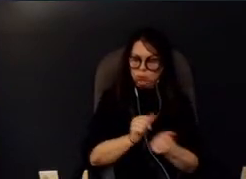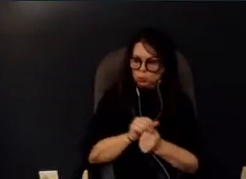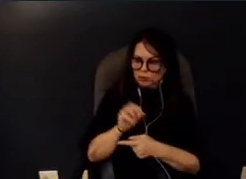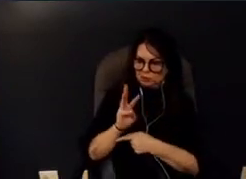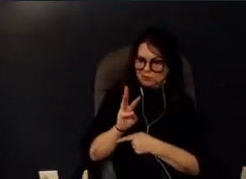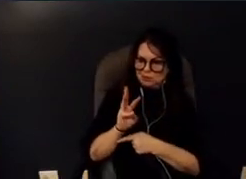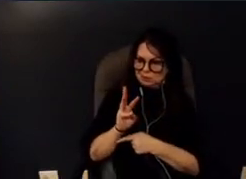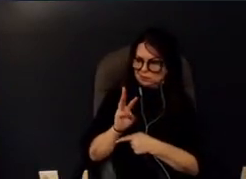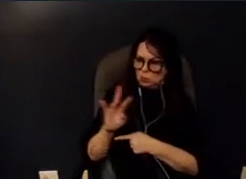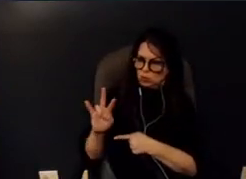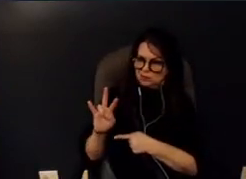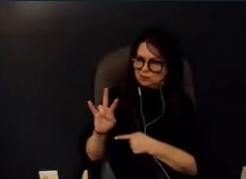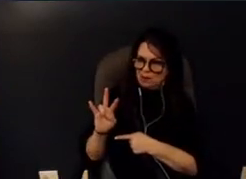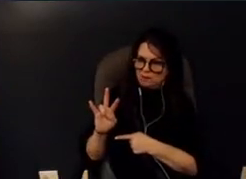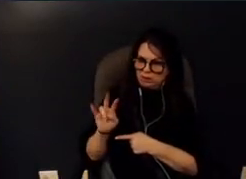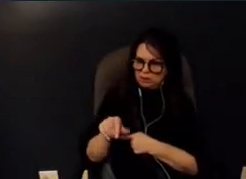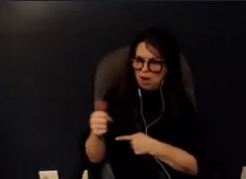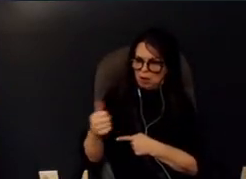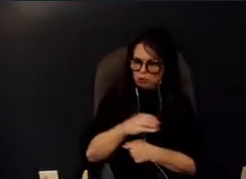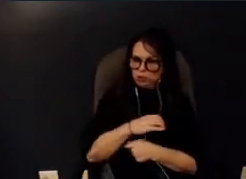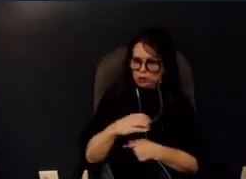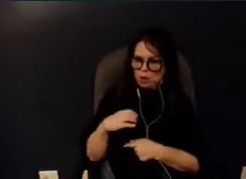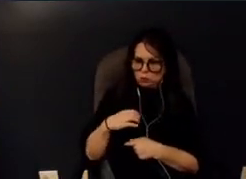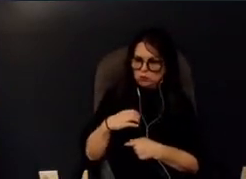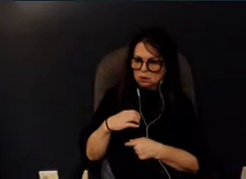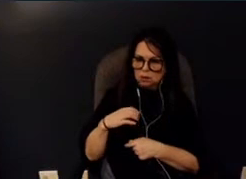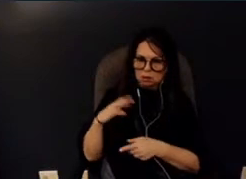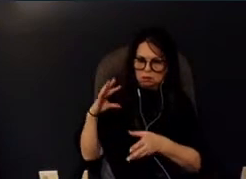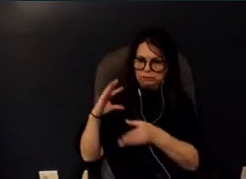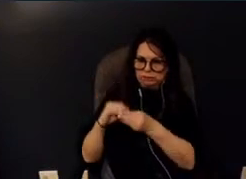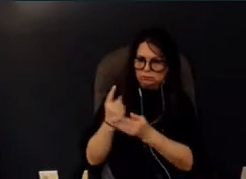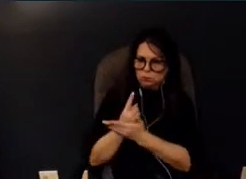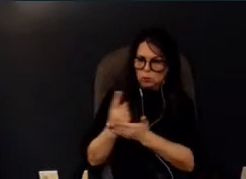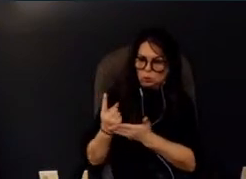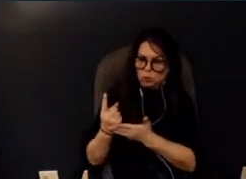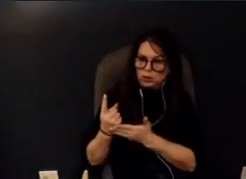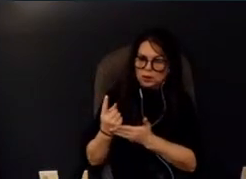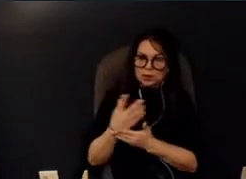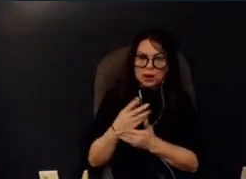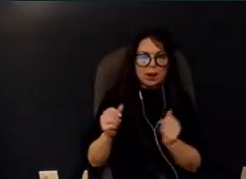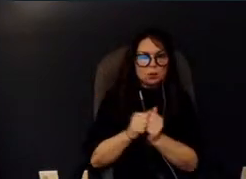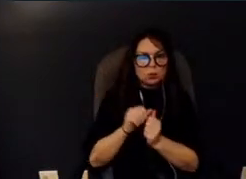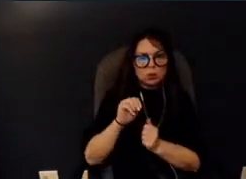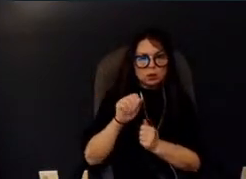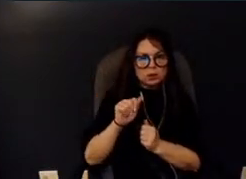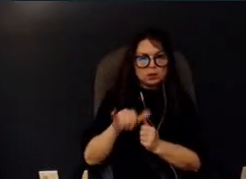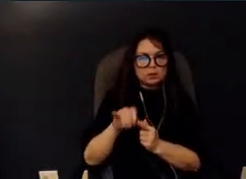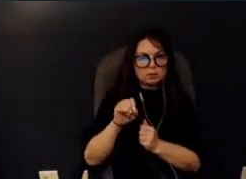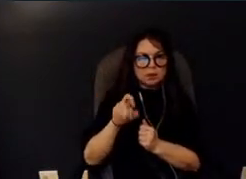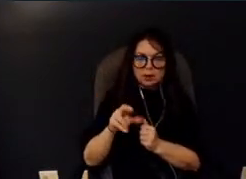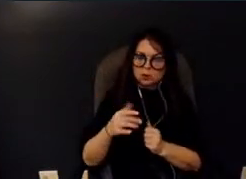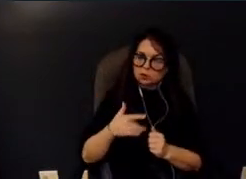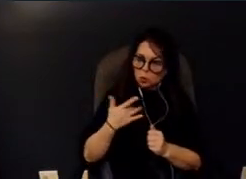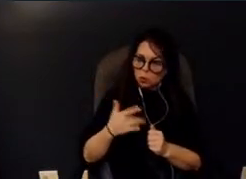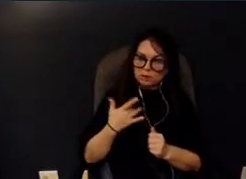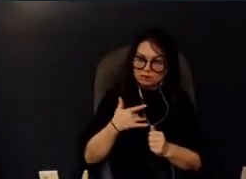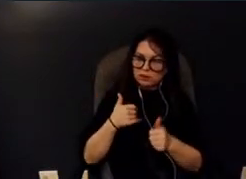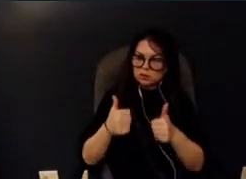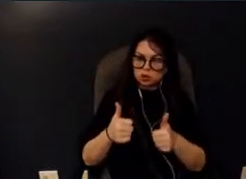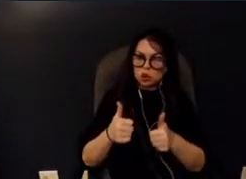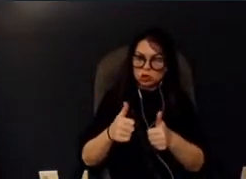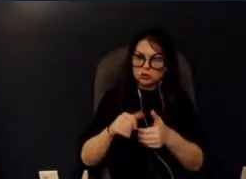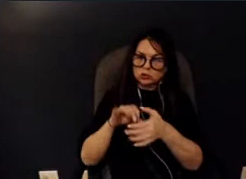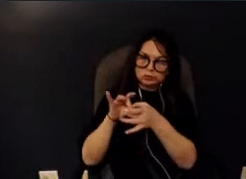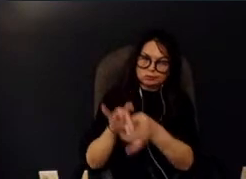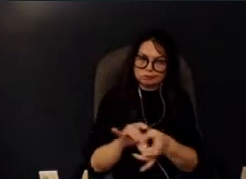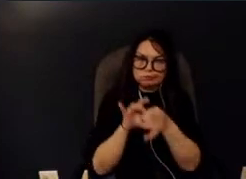so, and the work of the mayor. And it feels good to be doing work together like that. And I hope that by